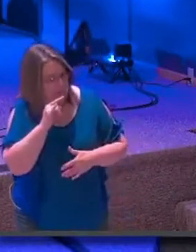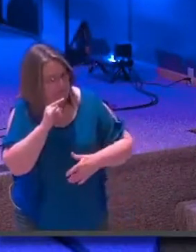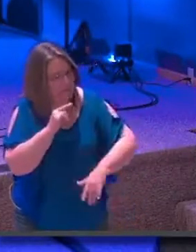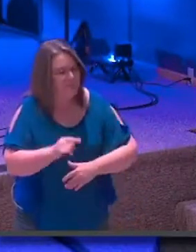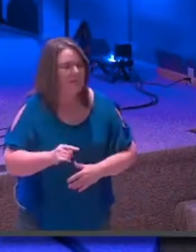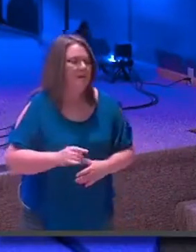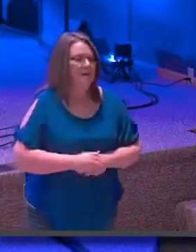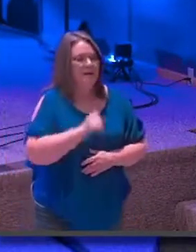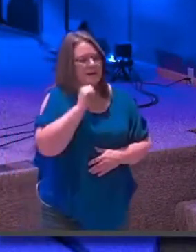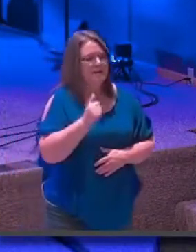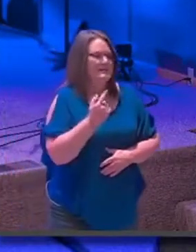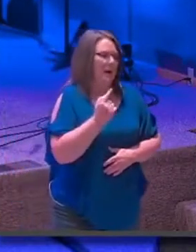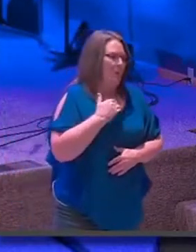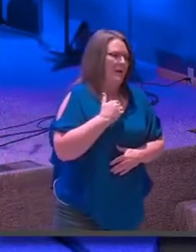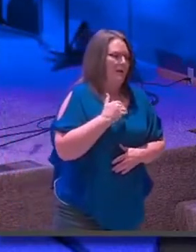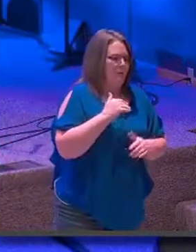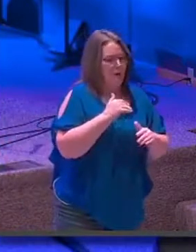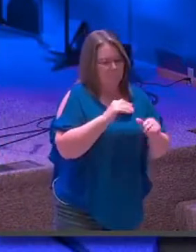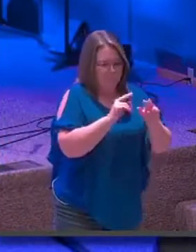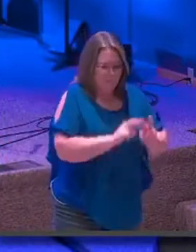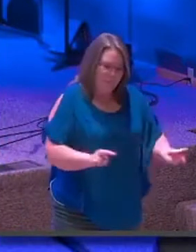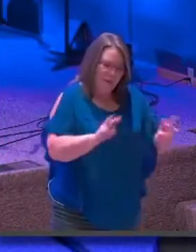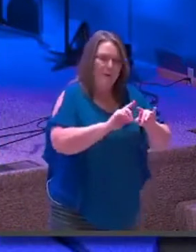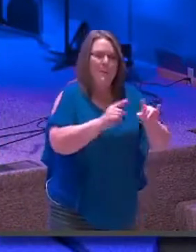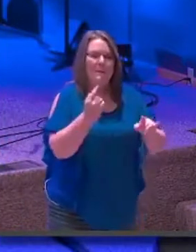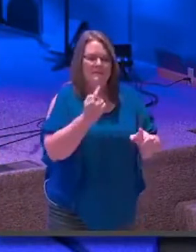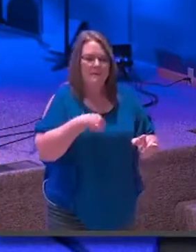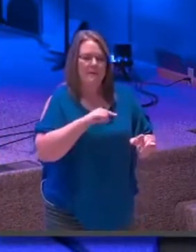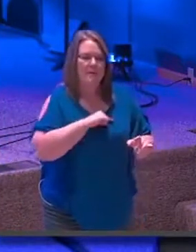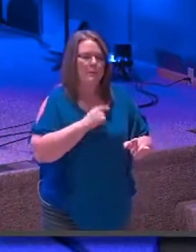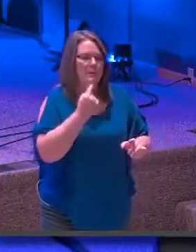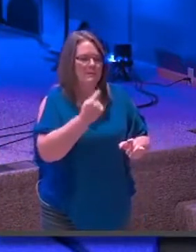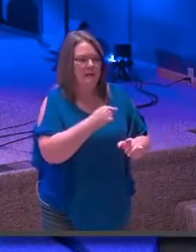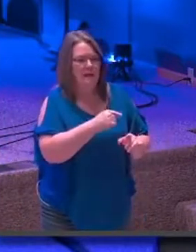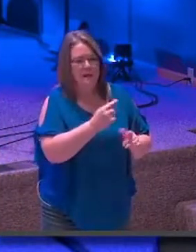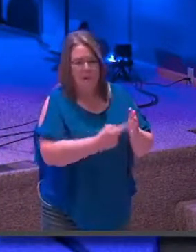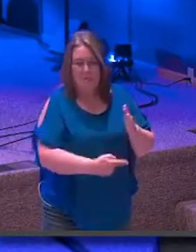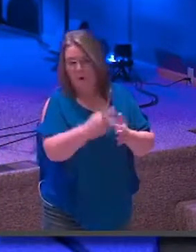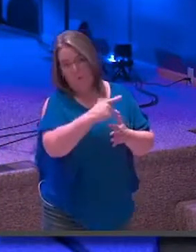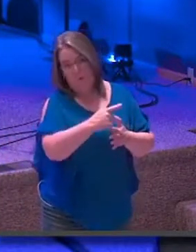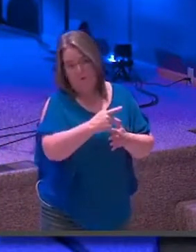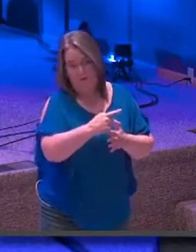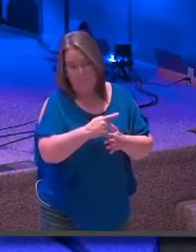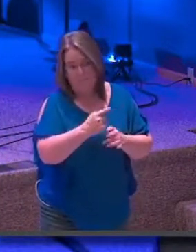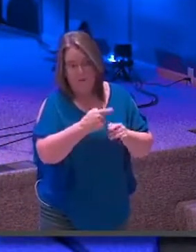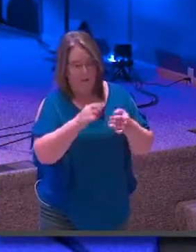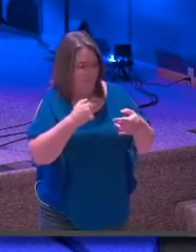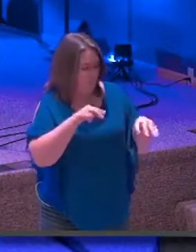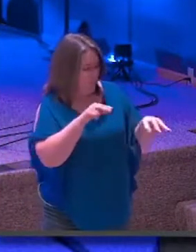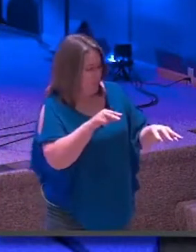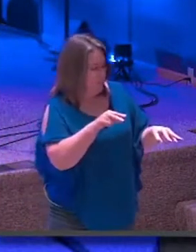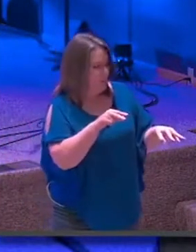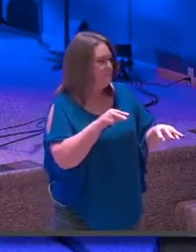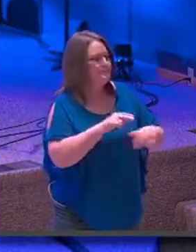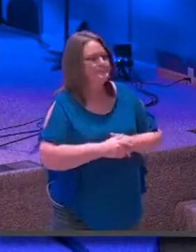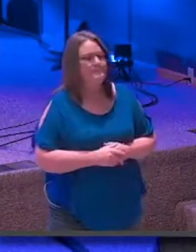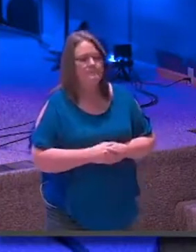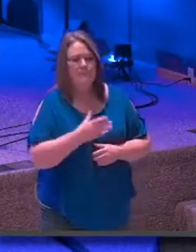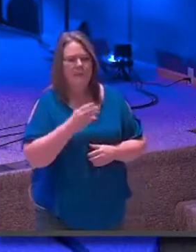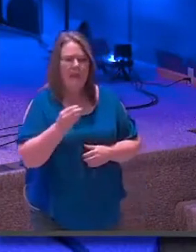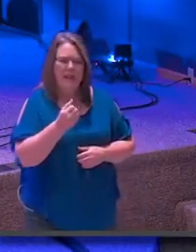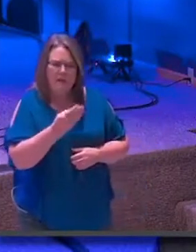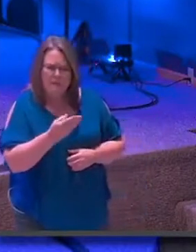our core values. That's just something that we say is a priority. But we are going to be looking at a few statements